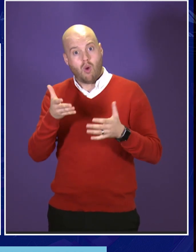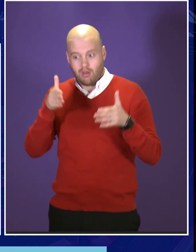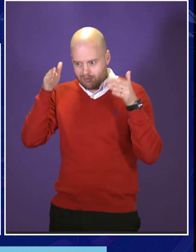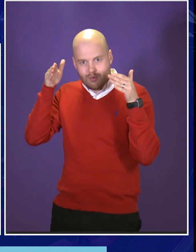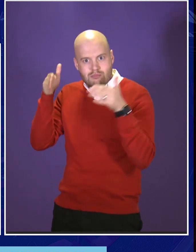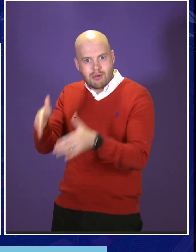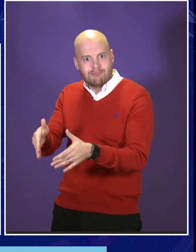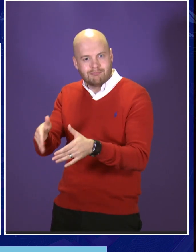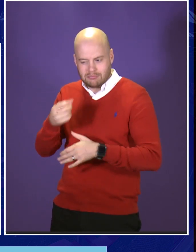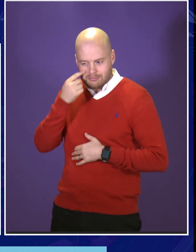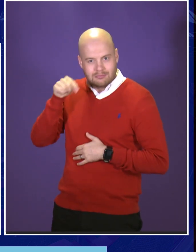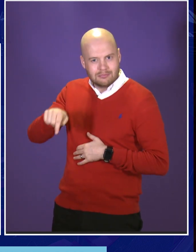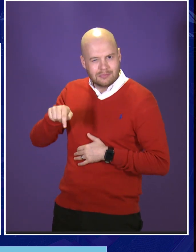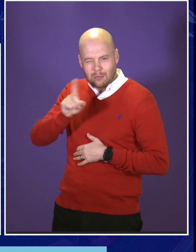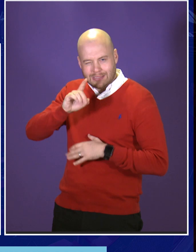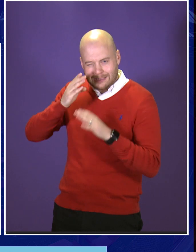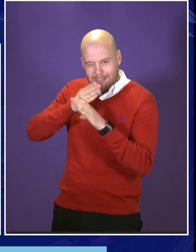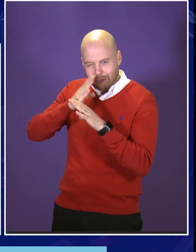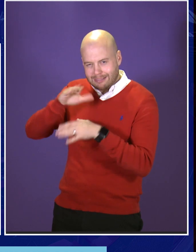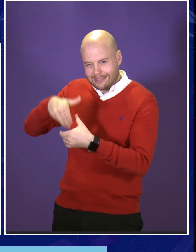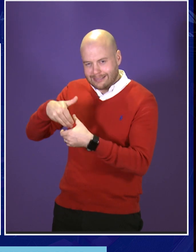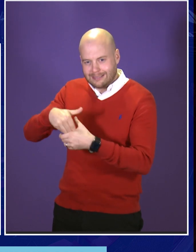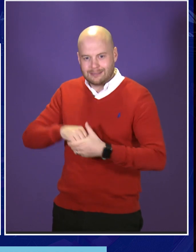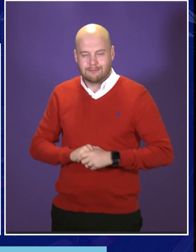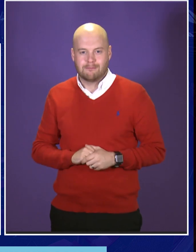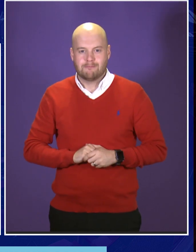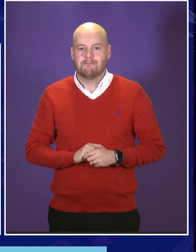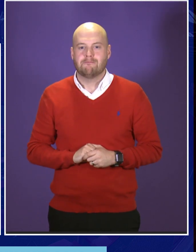to reveal the secrets of a masterpiece.